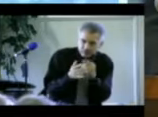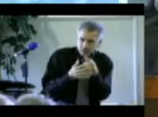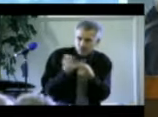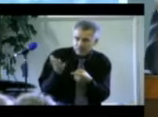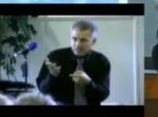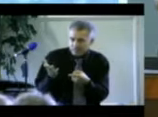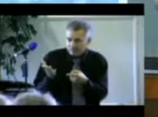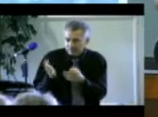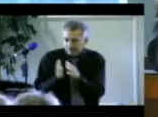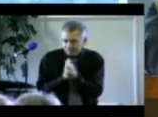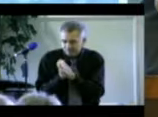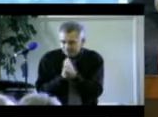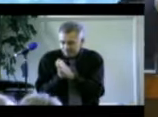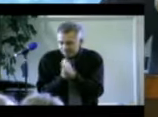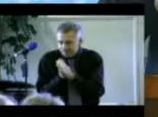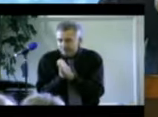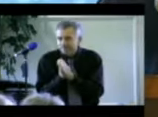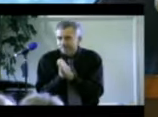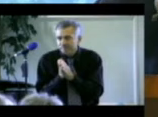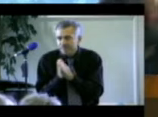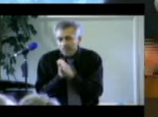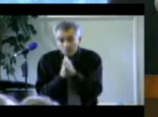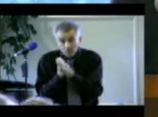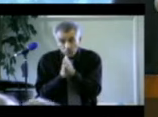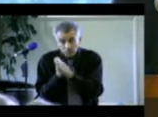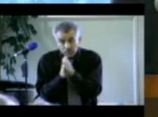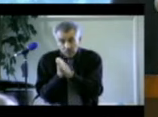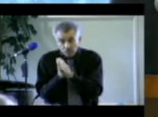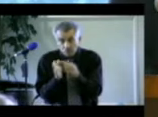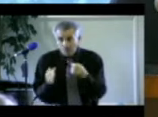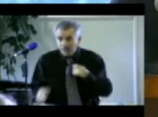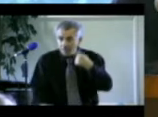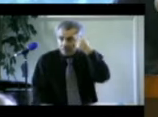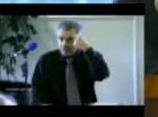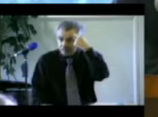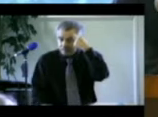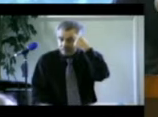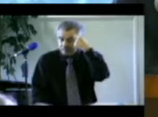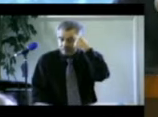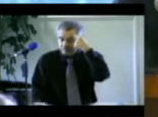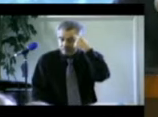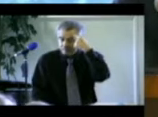What is my motive? The motive of my mind.